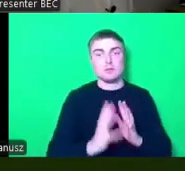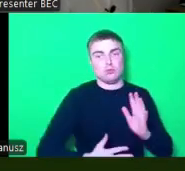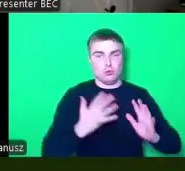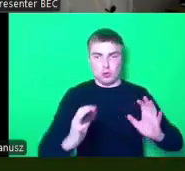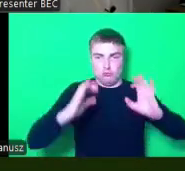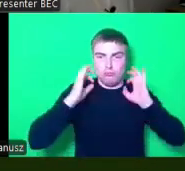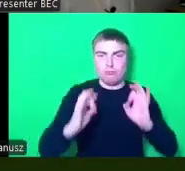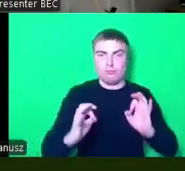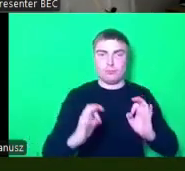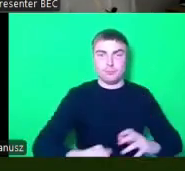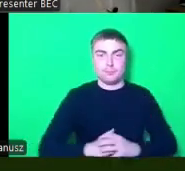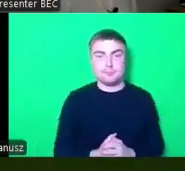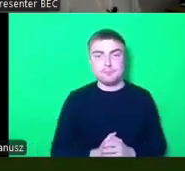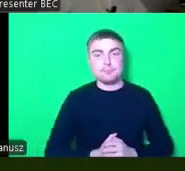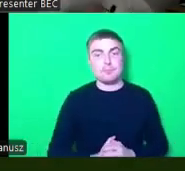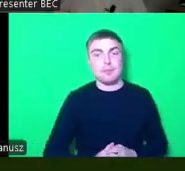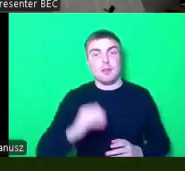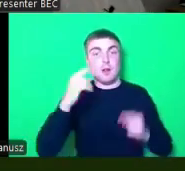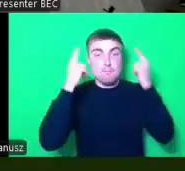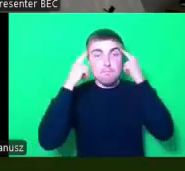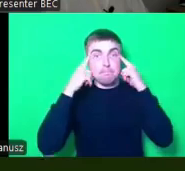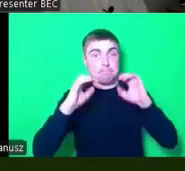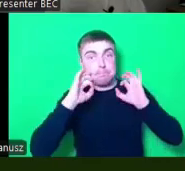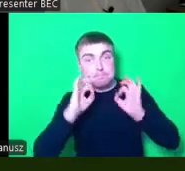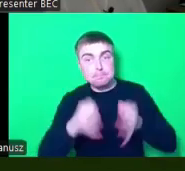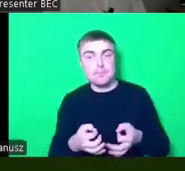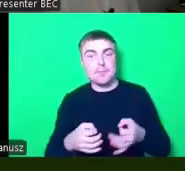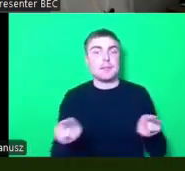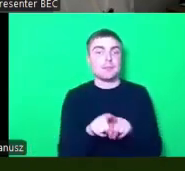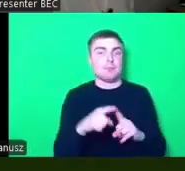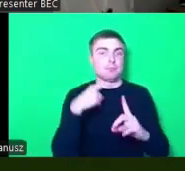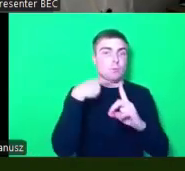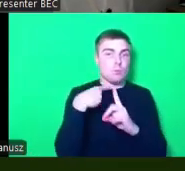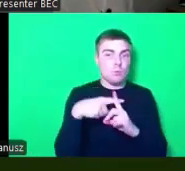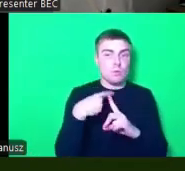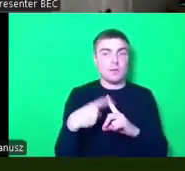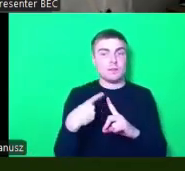your mental well-being is good, and it gives a positive idea about the